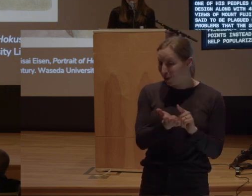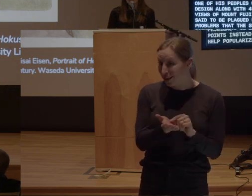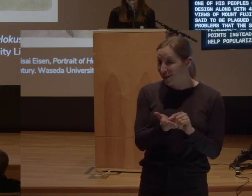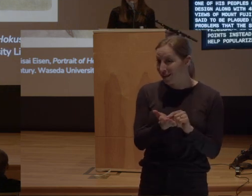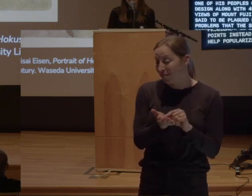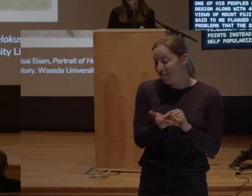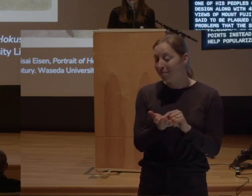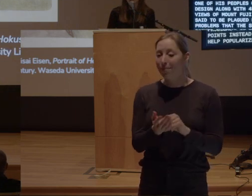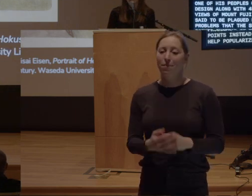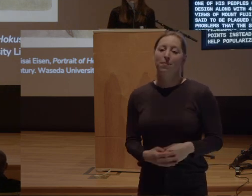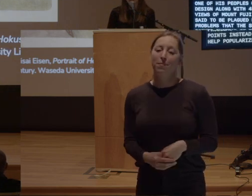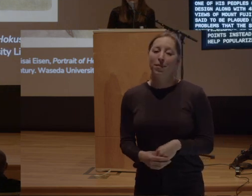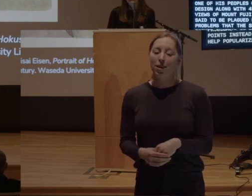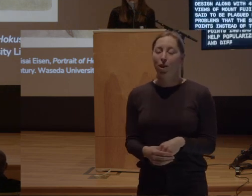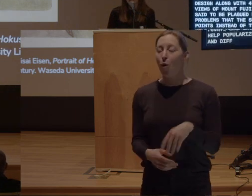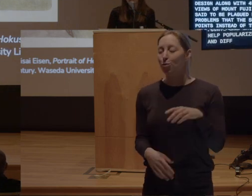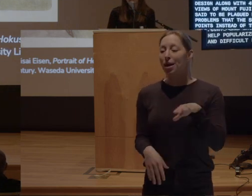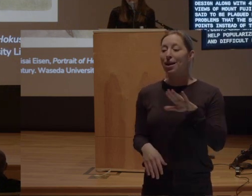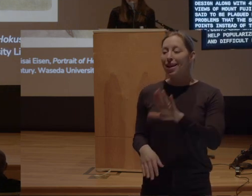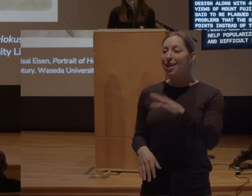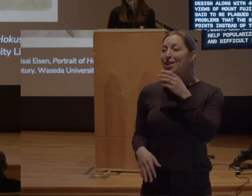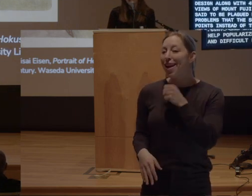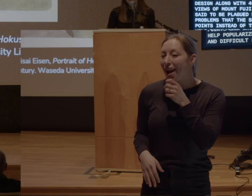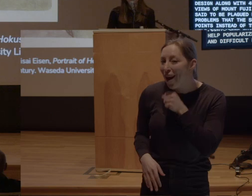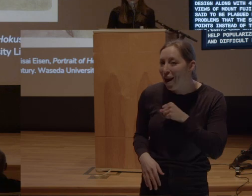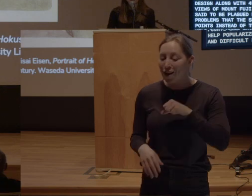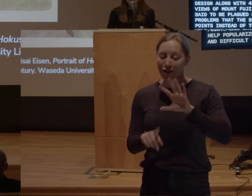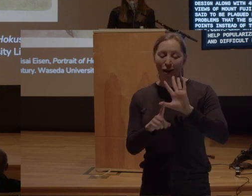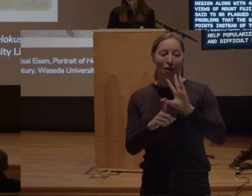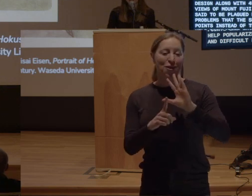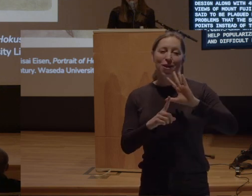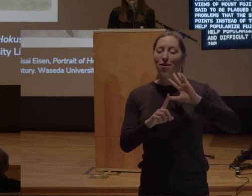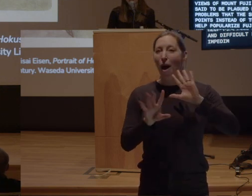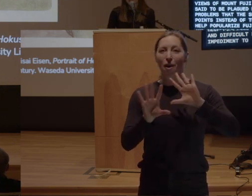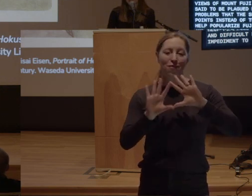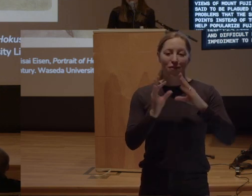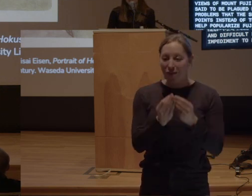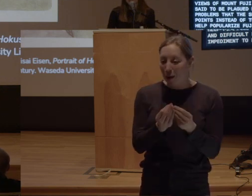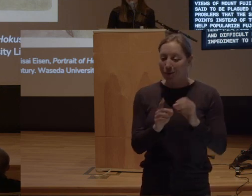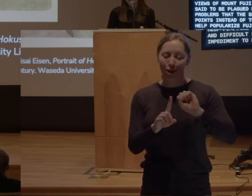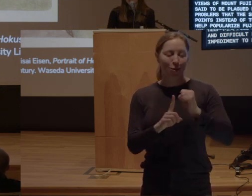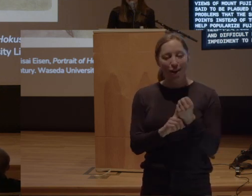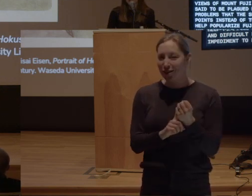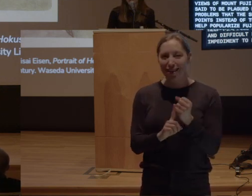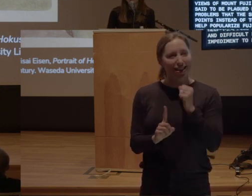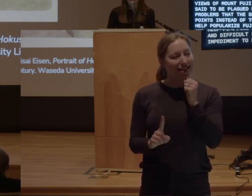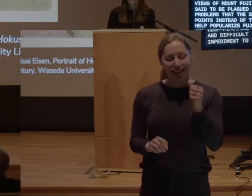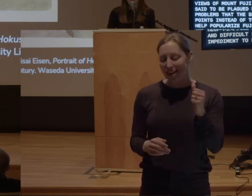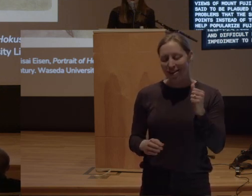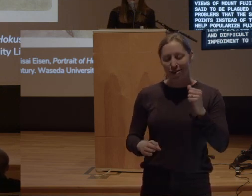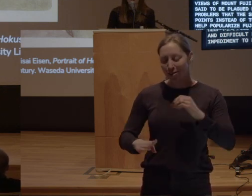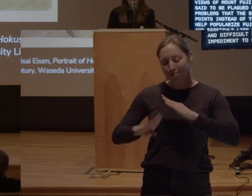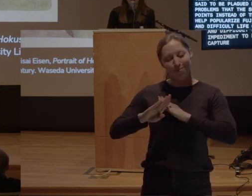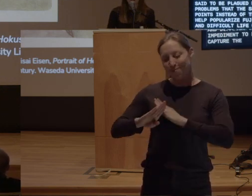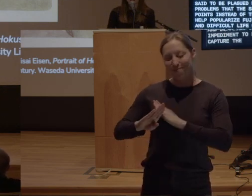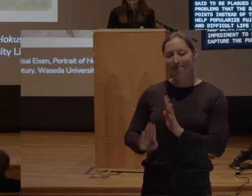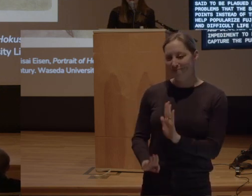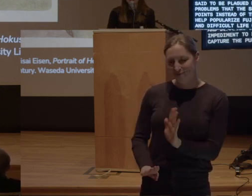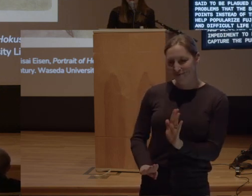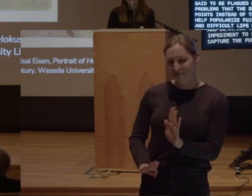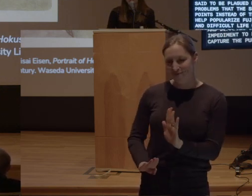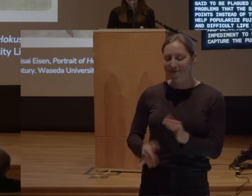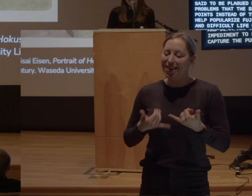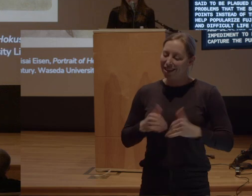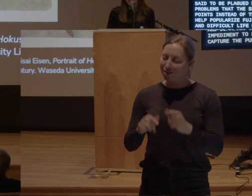Clearly, his age and difficult life circumstance were no impediment to his creativity and his ability to capture the public